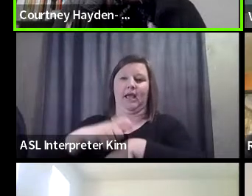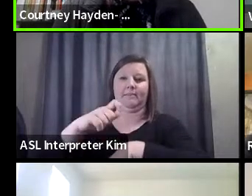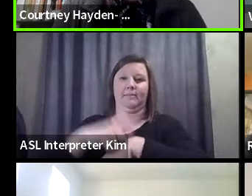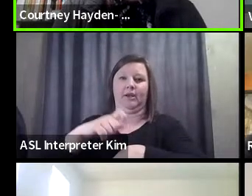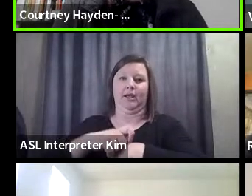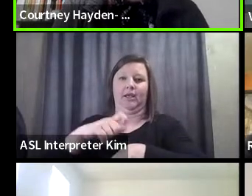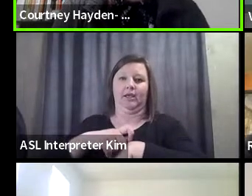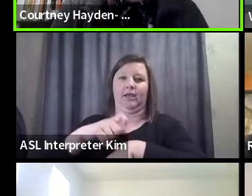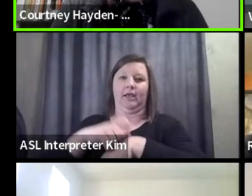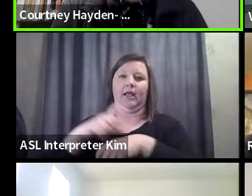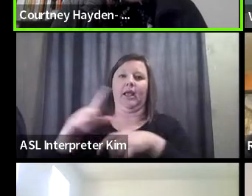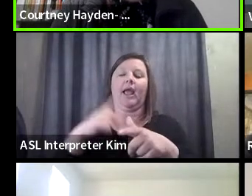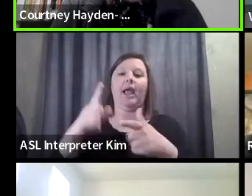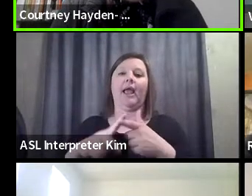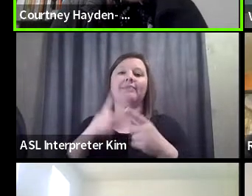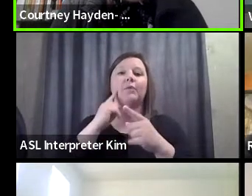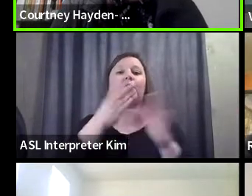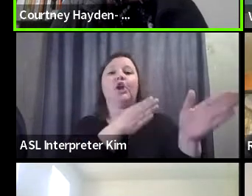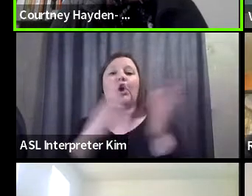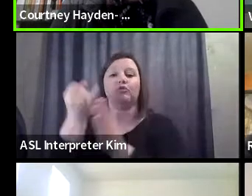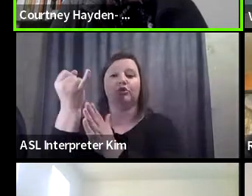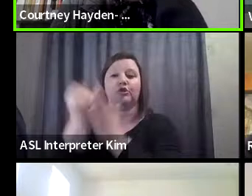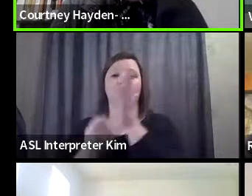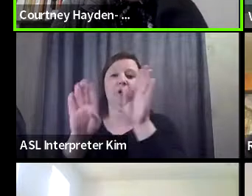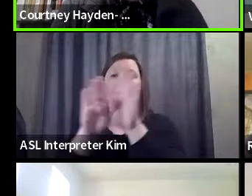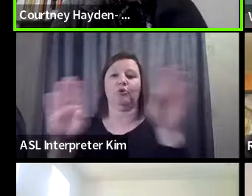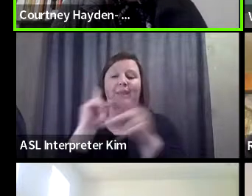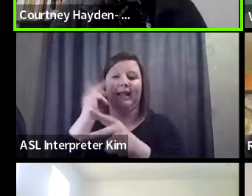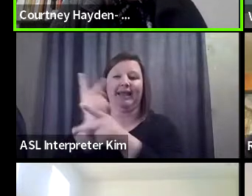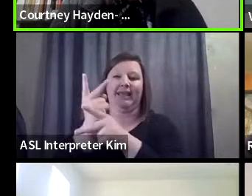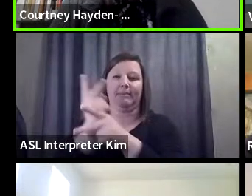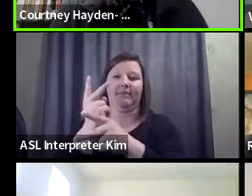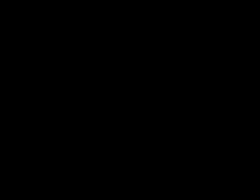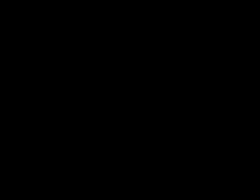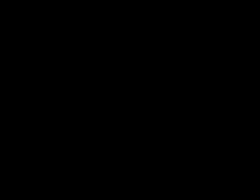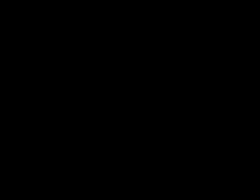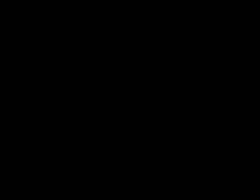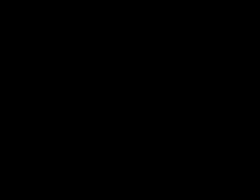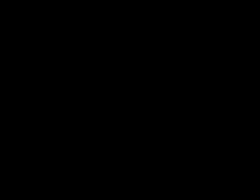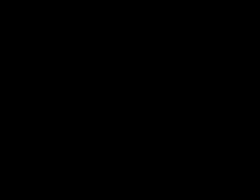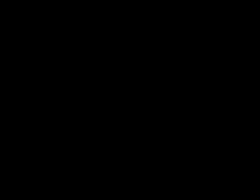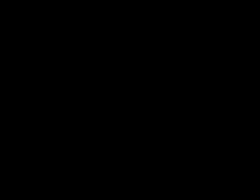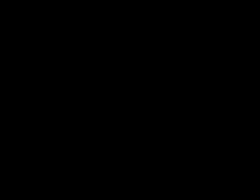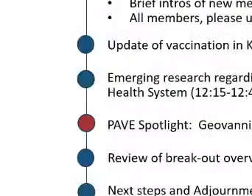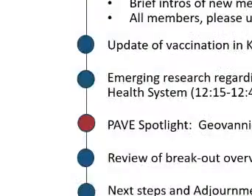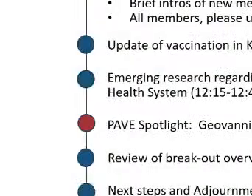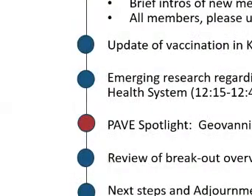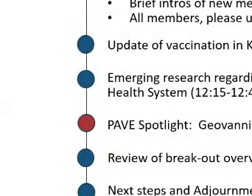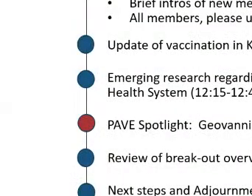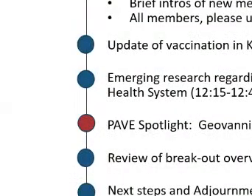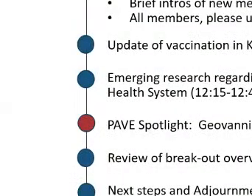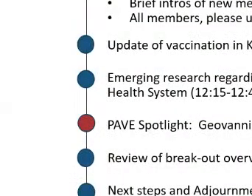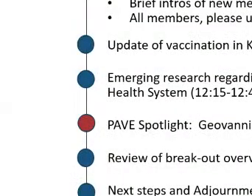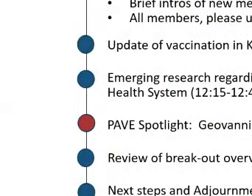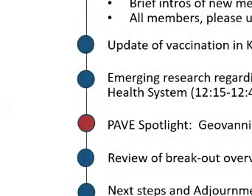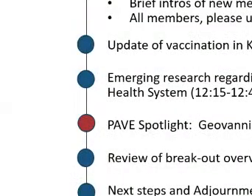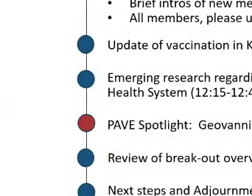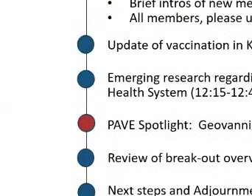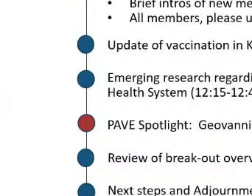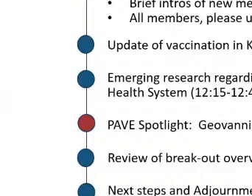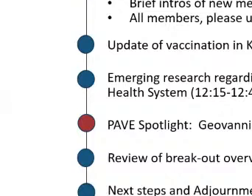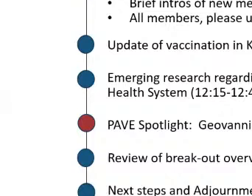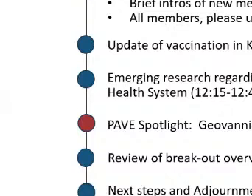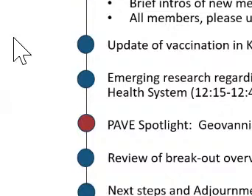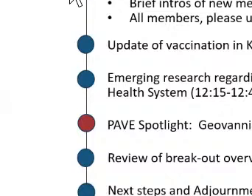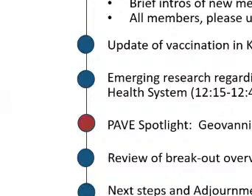drawing board and keep the conversation going. So Giovanni, I won't do a long intro because you started to intro yourself earlier, which